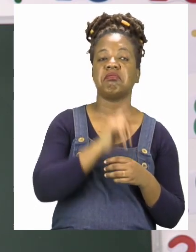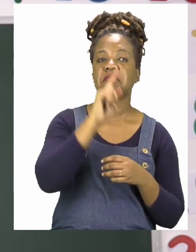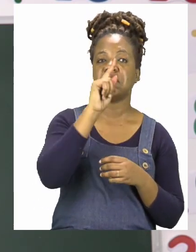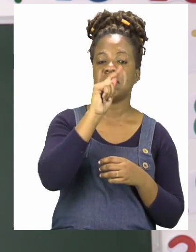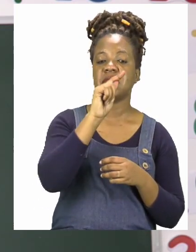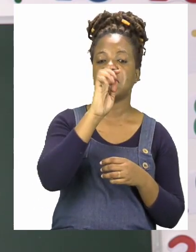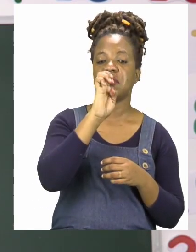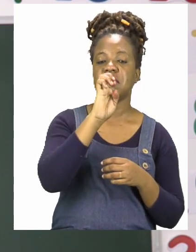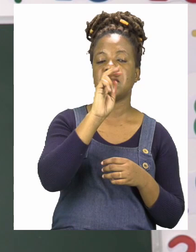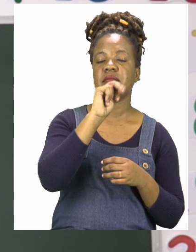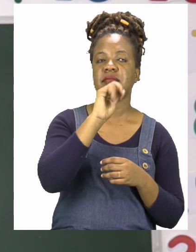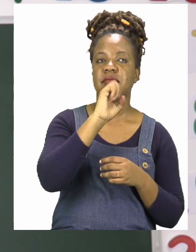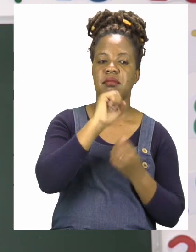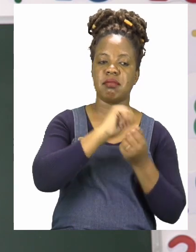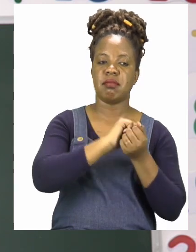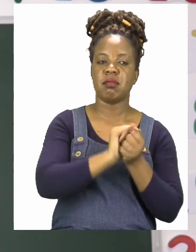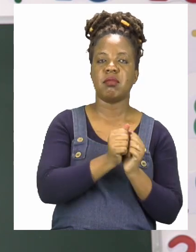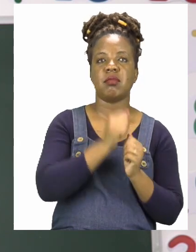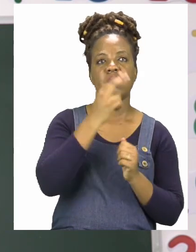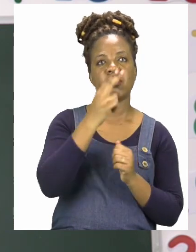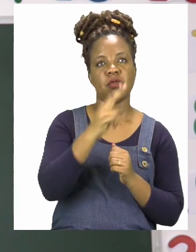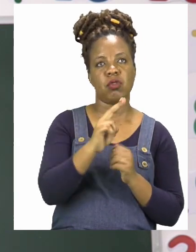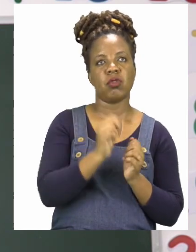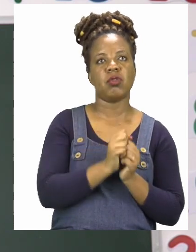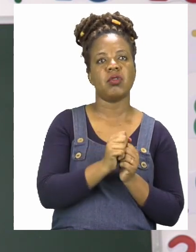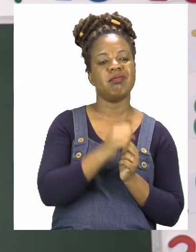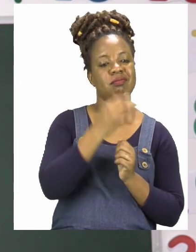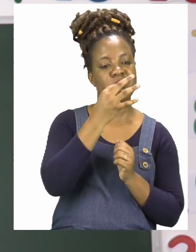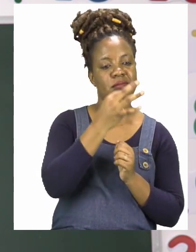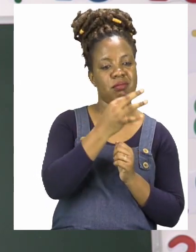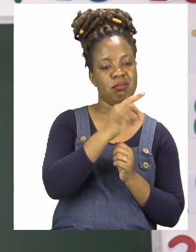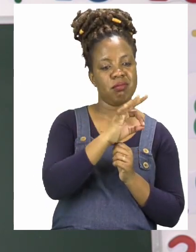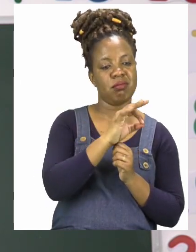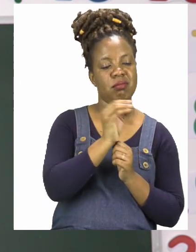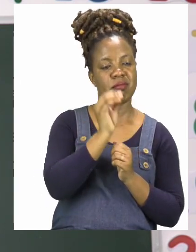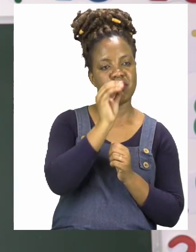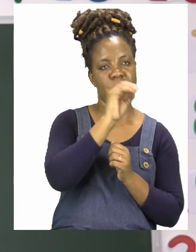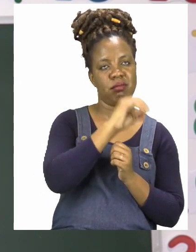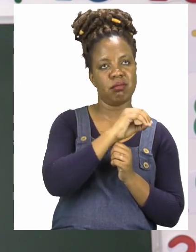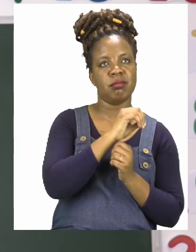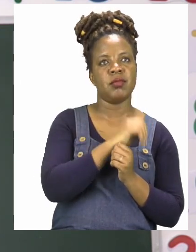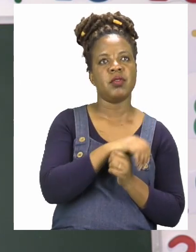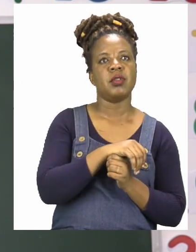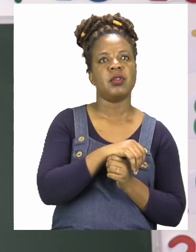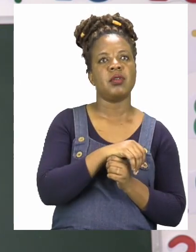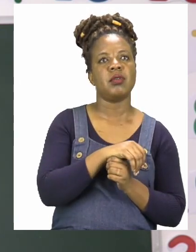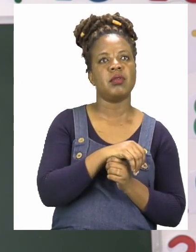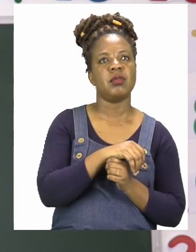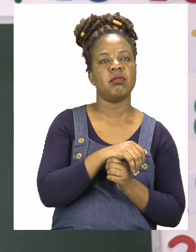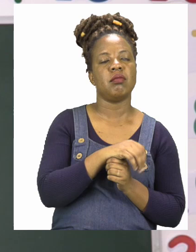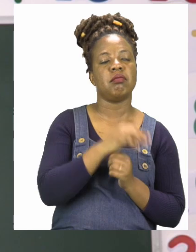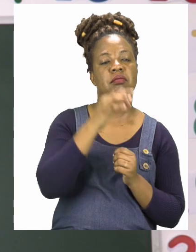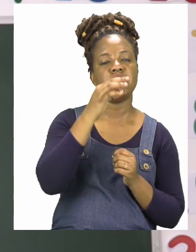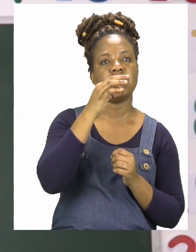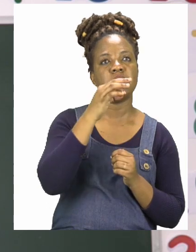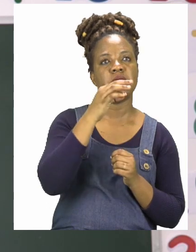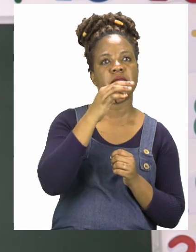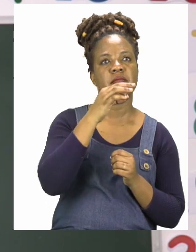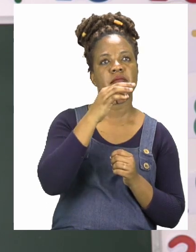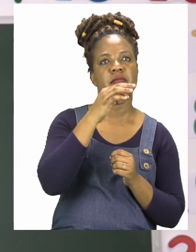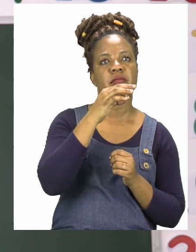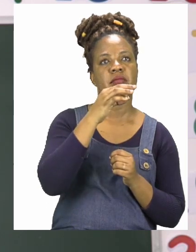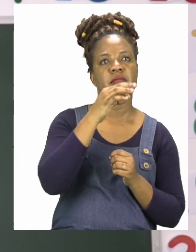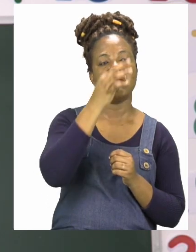does not change. So we are going to take our 9 and write it. Now we have